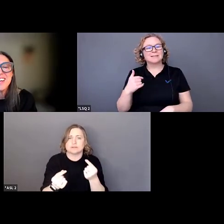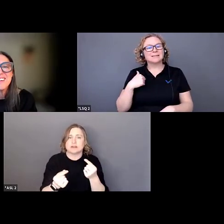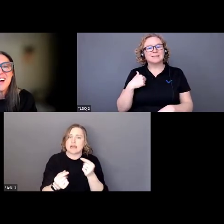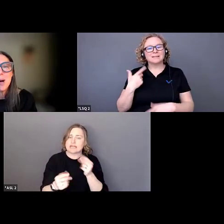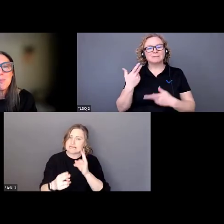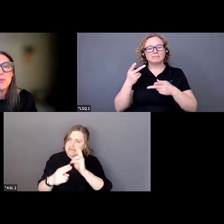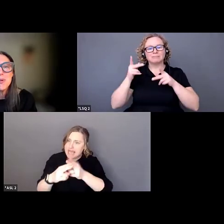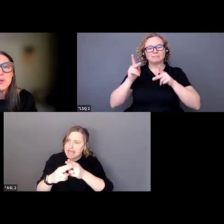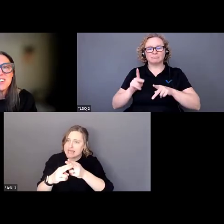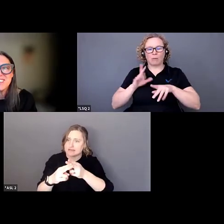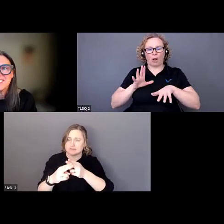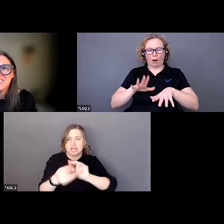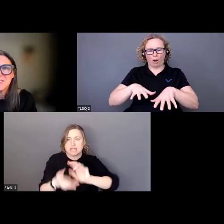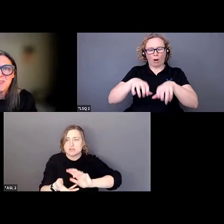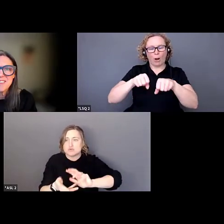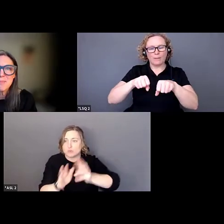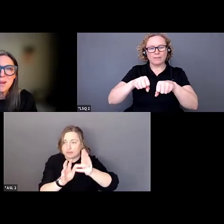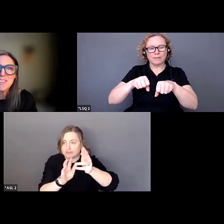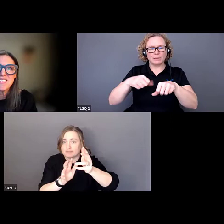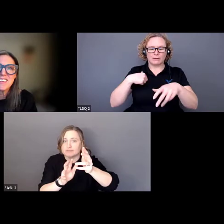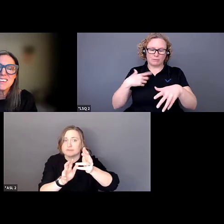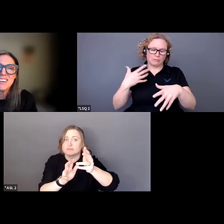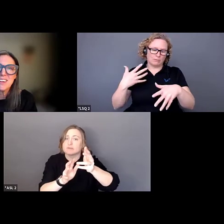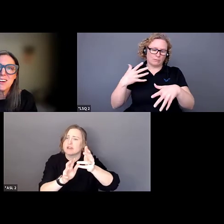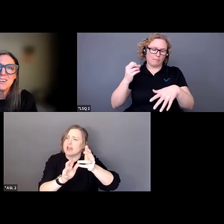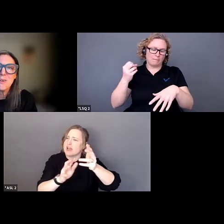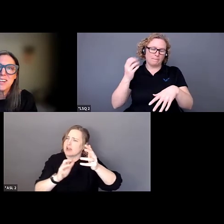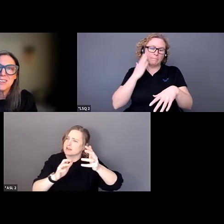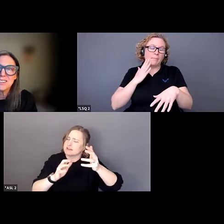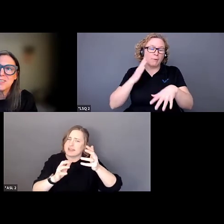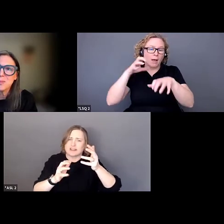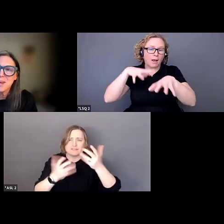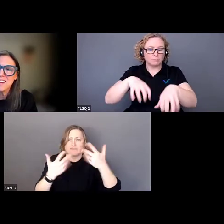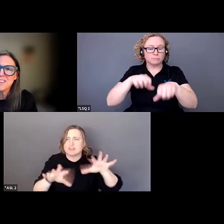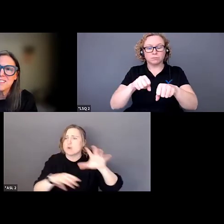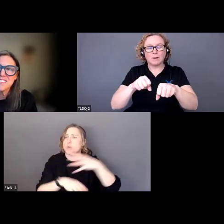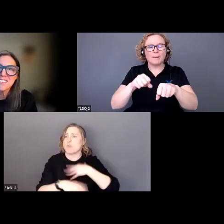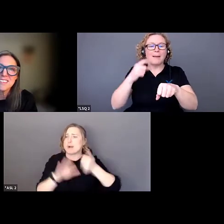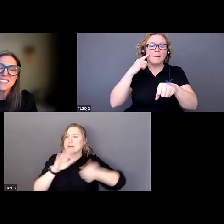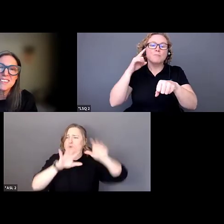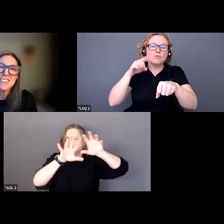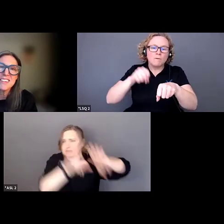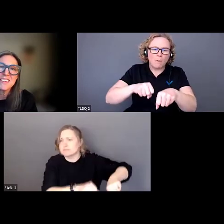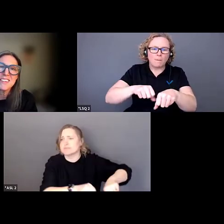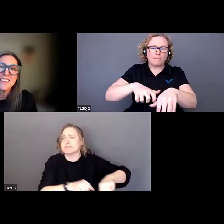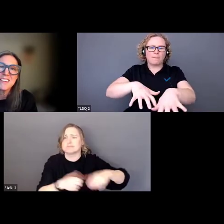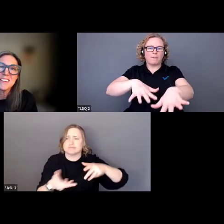interrupt, and uproot white supremacy and ongoing colonial patterns.